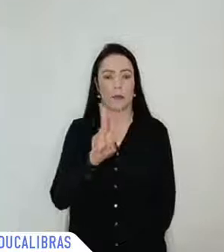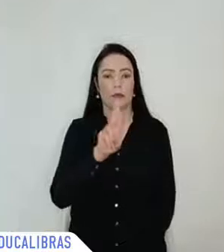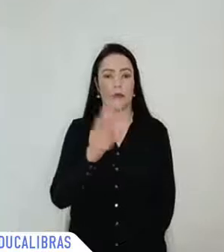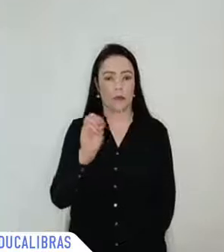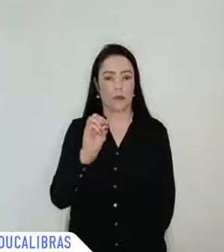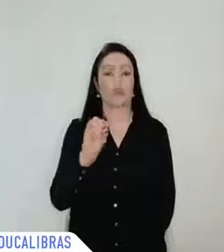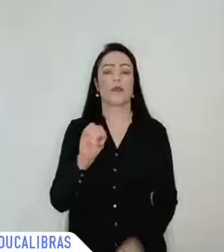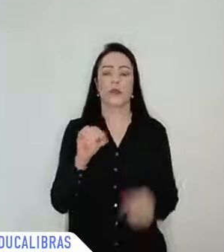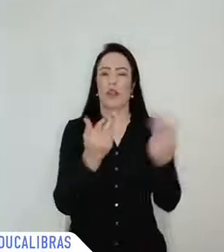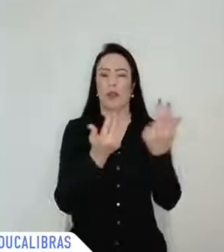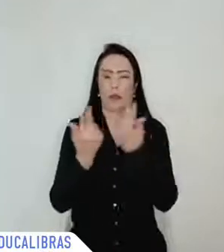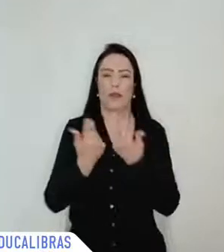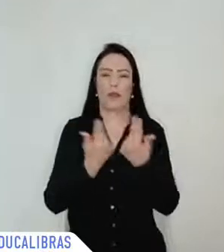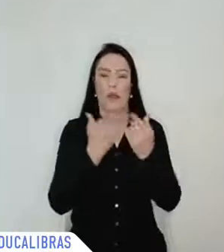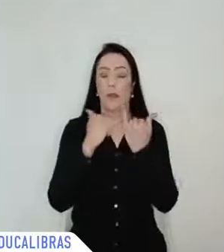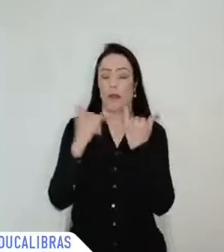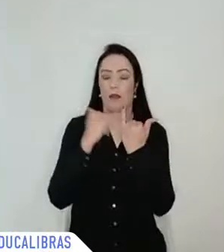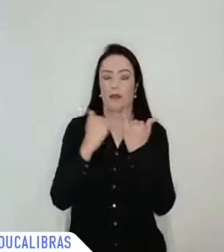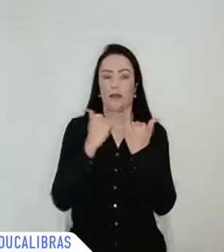Venezuela.